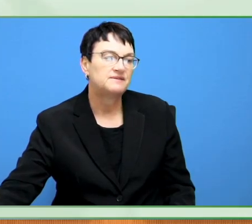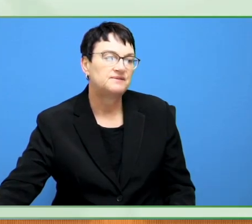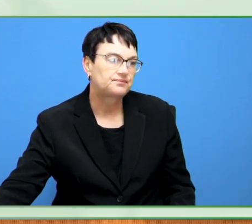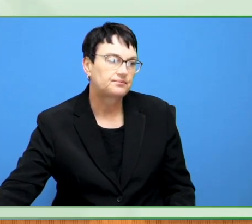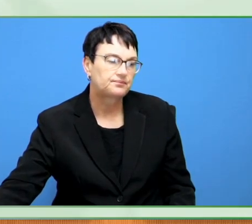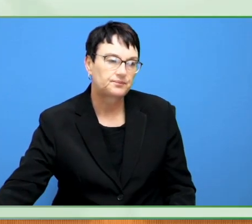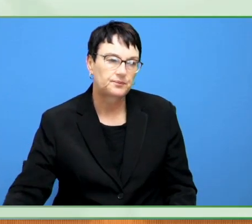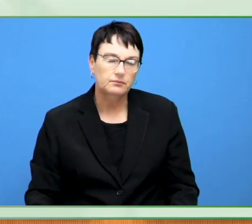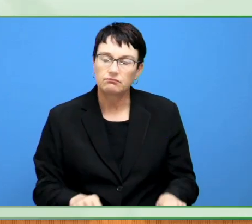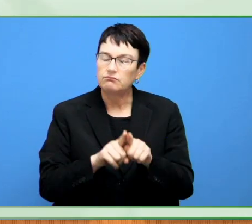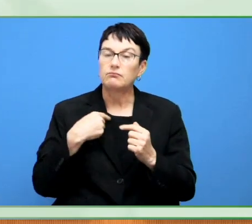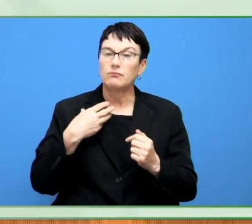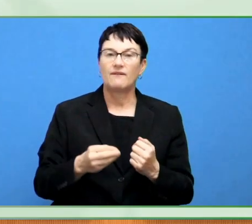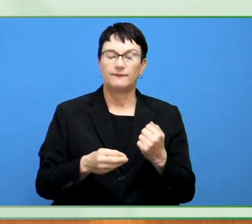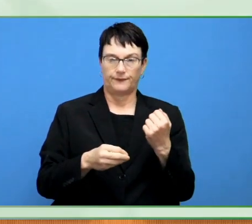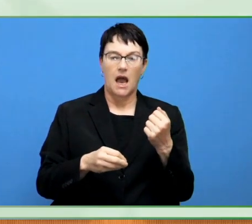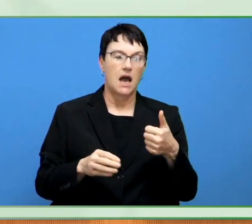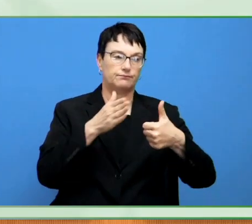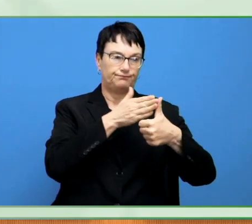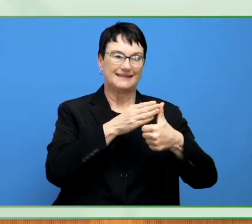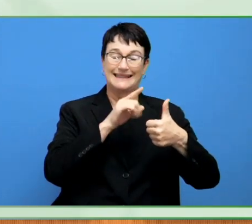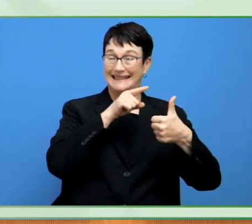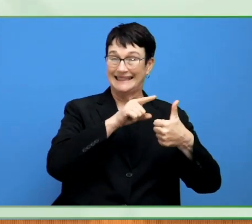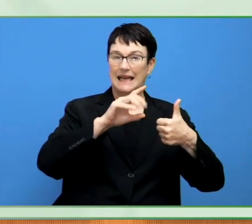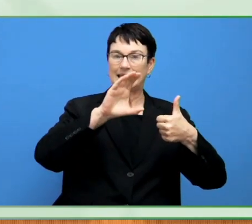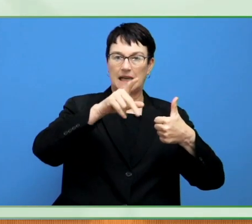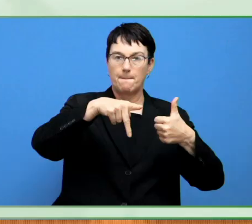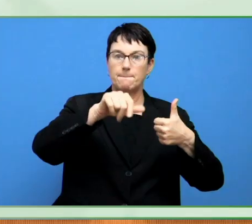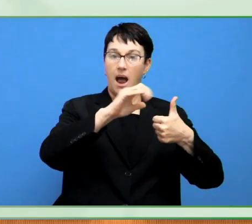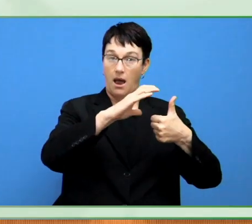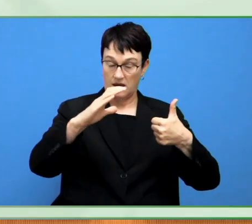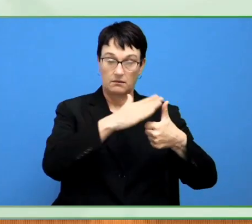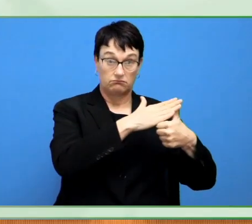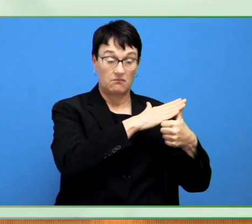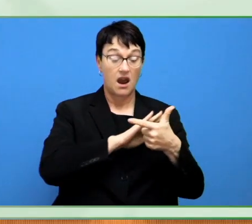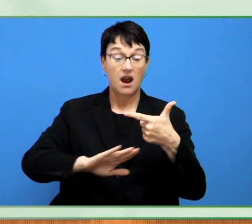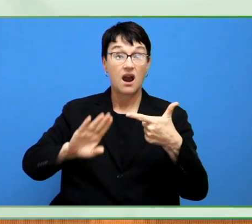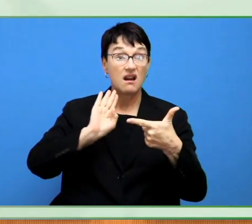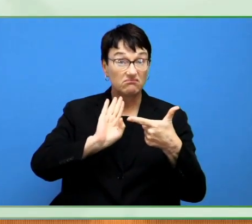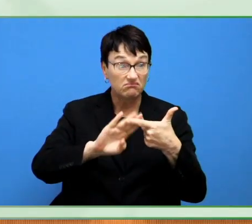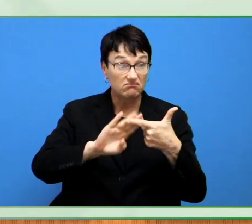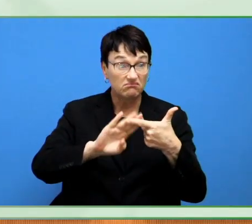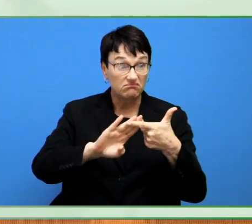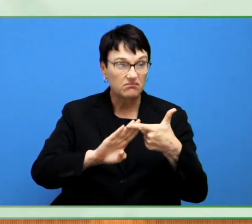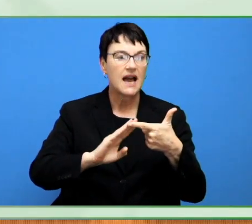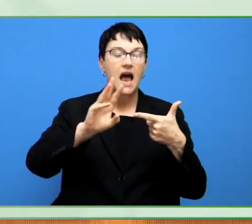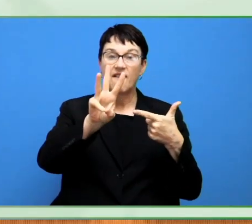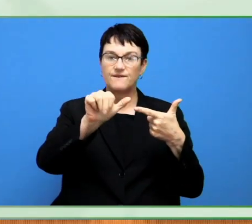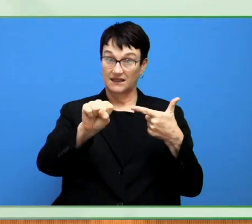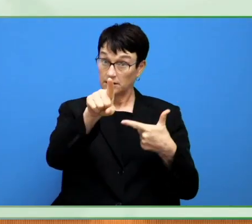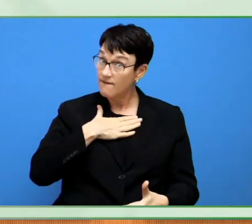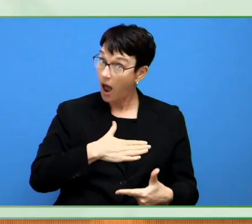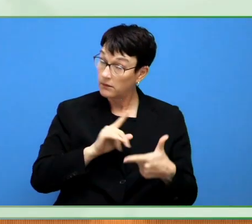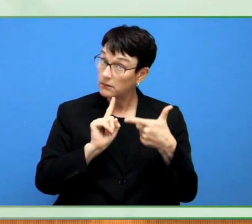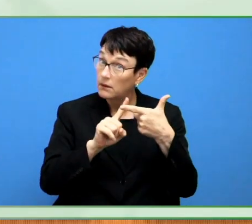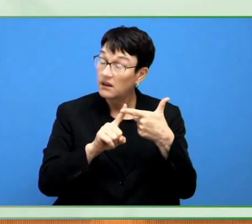Specialist. So for that, to being able to have that certification, you need, in order to apply, to have 3 to 5 years of